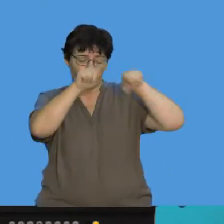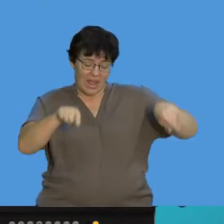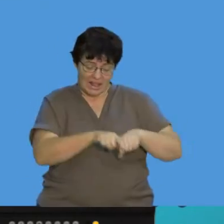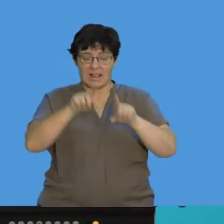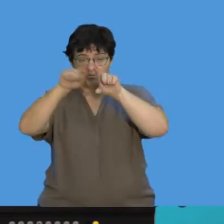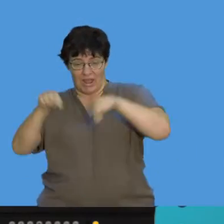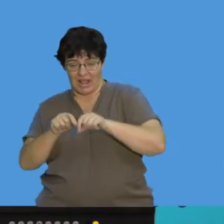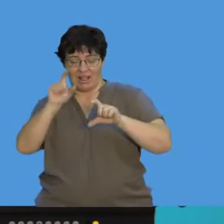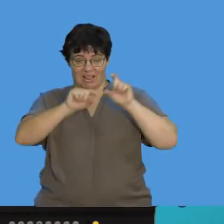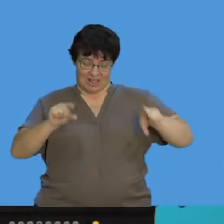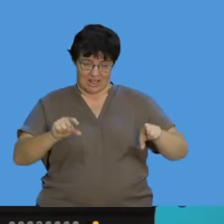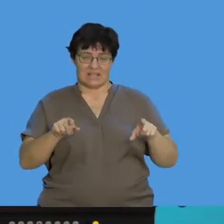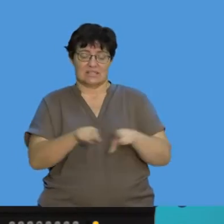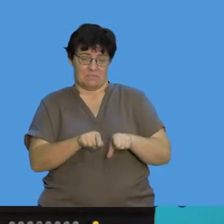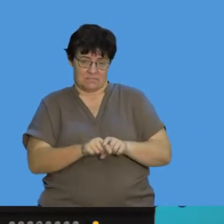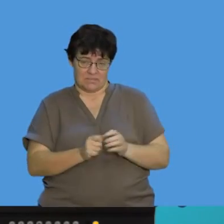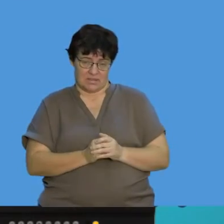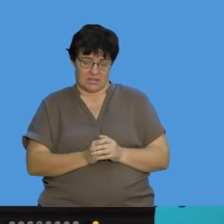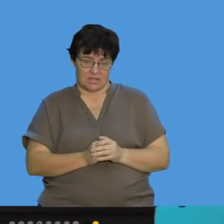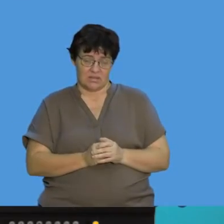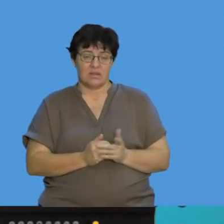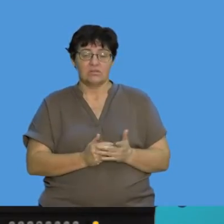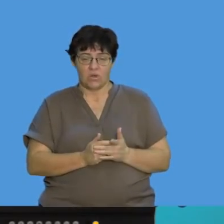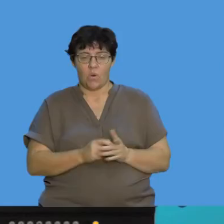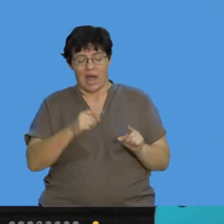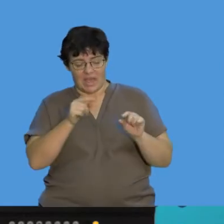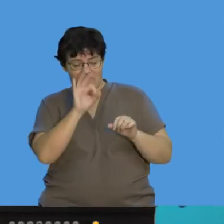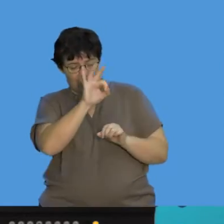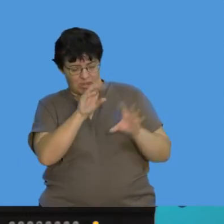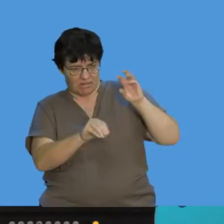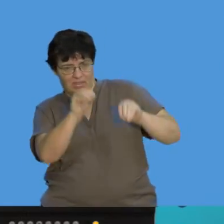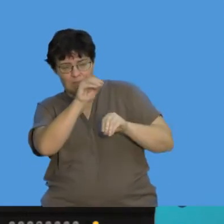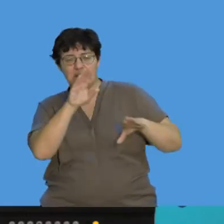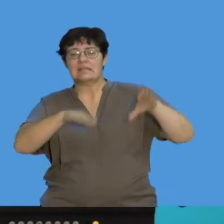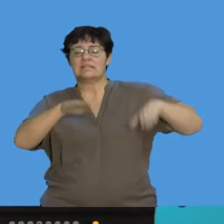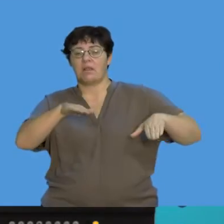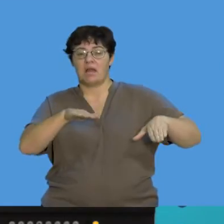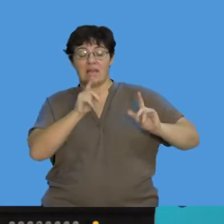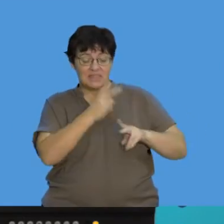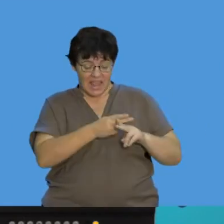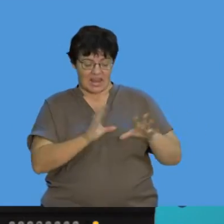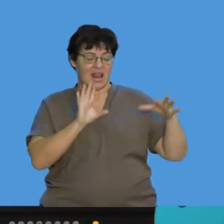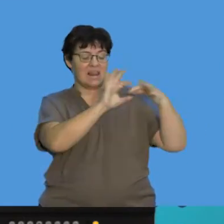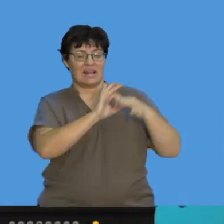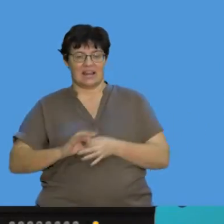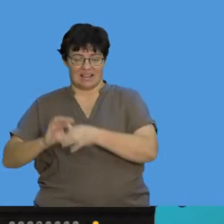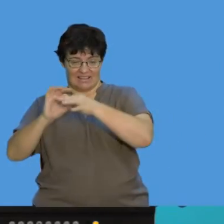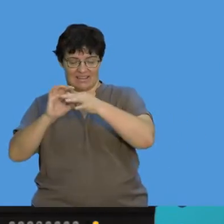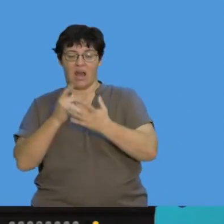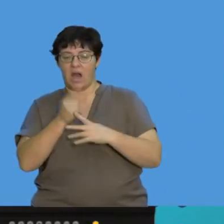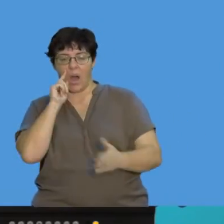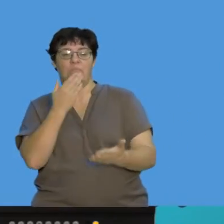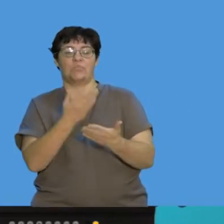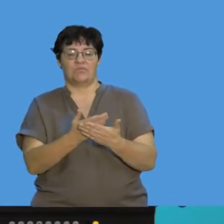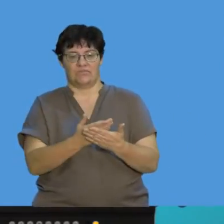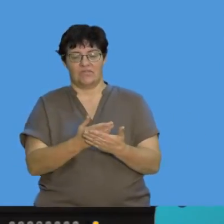triangle, that they are similar. Another small triangle with the bigger triangle, that they are similar. And then link those so that